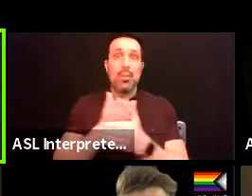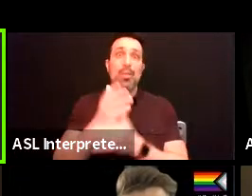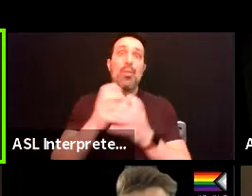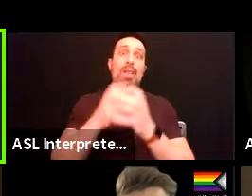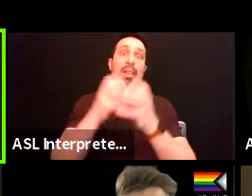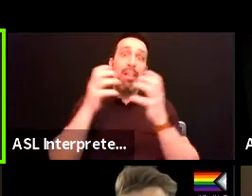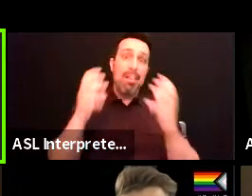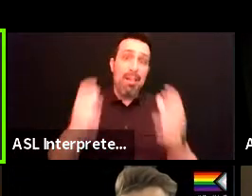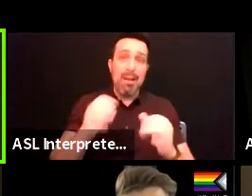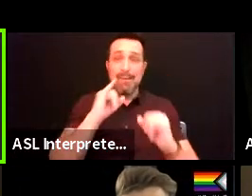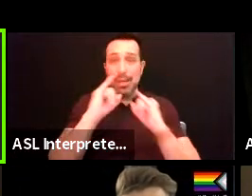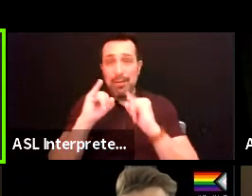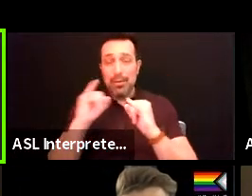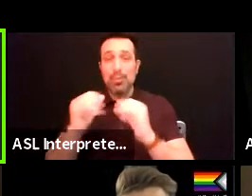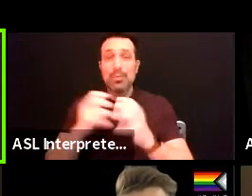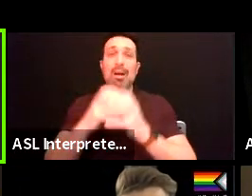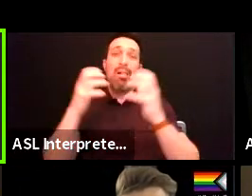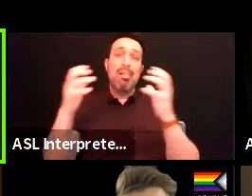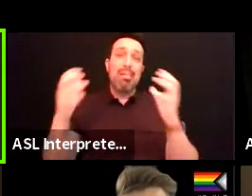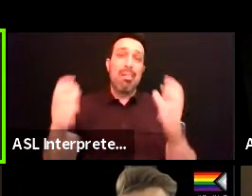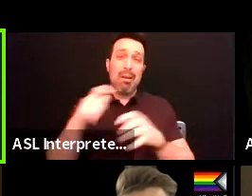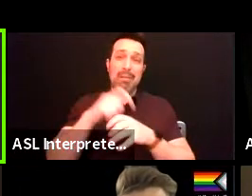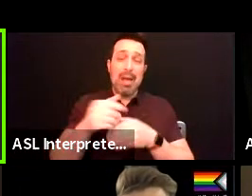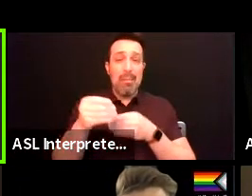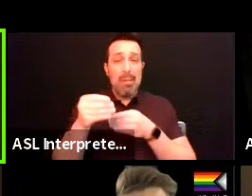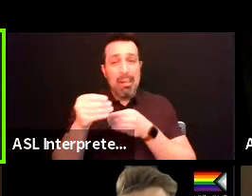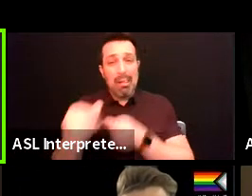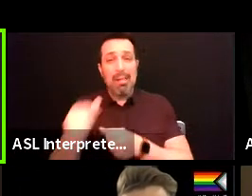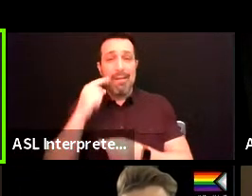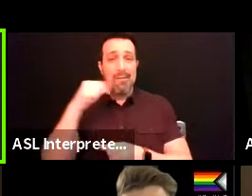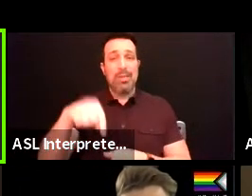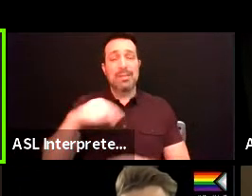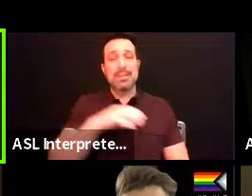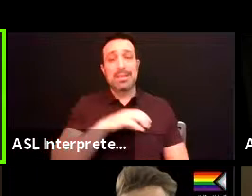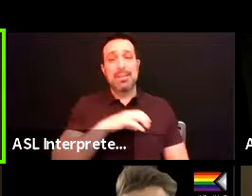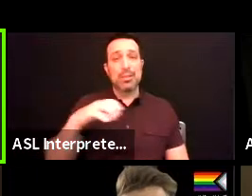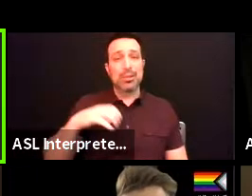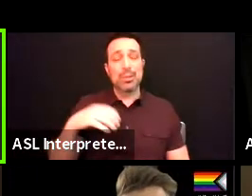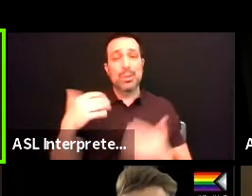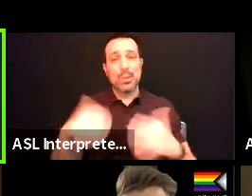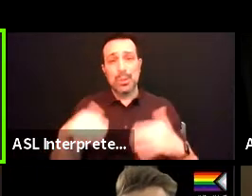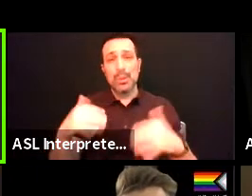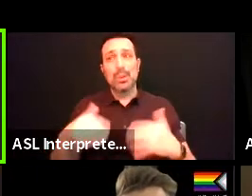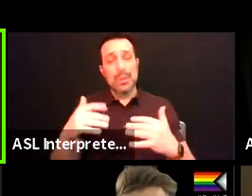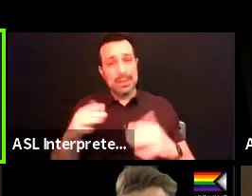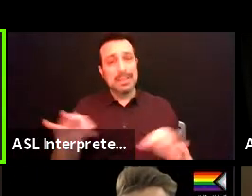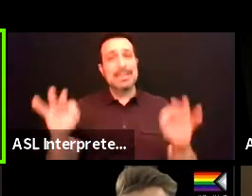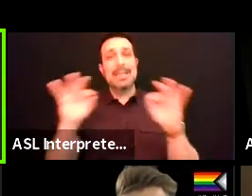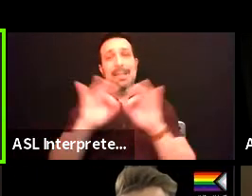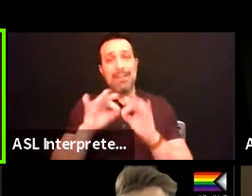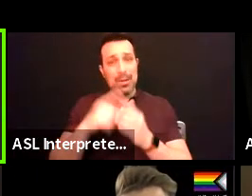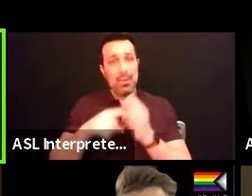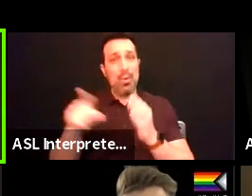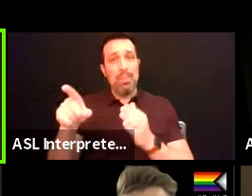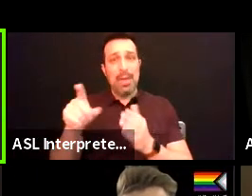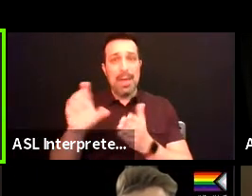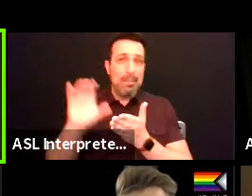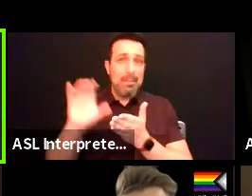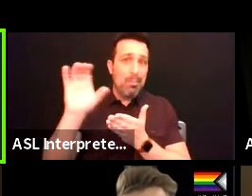of interviews and a lot of time for this commission. It's significant what they put in as